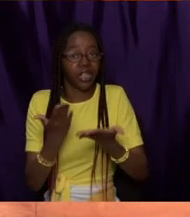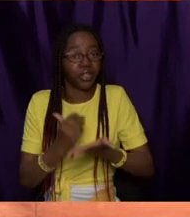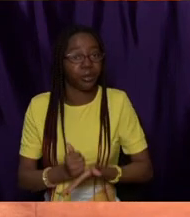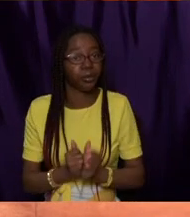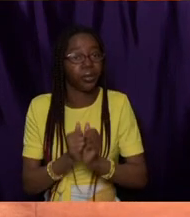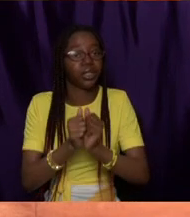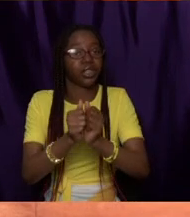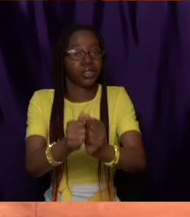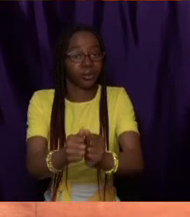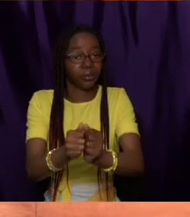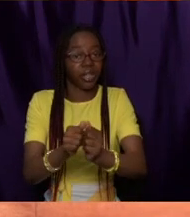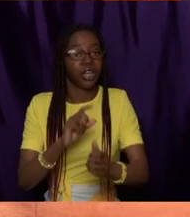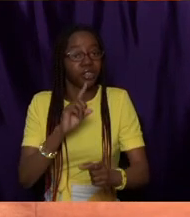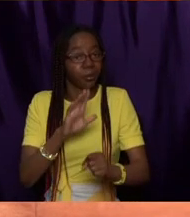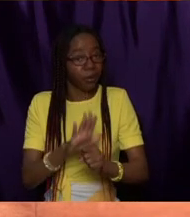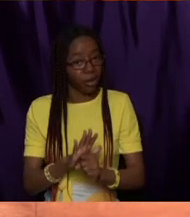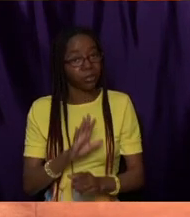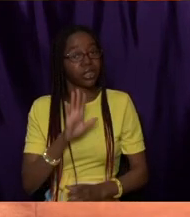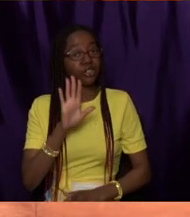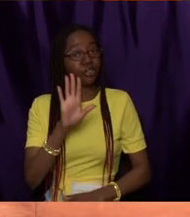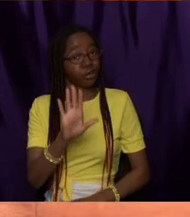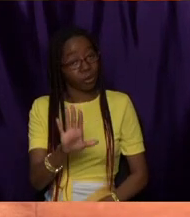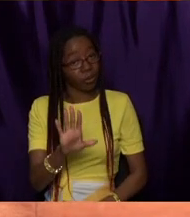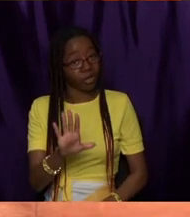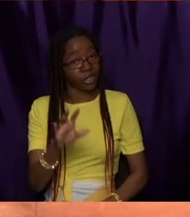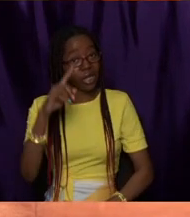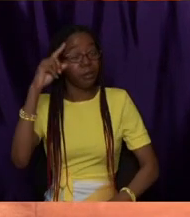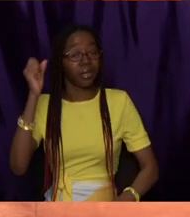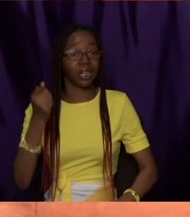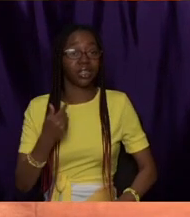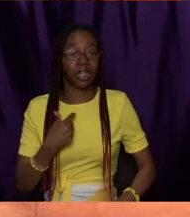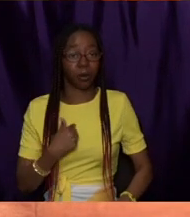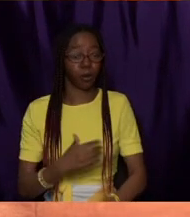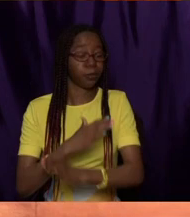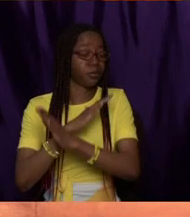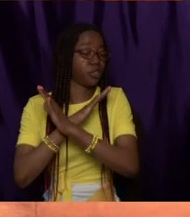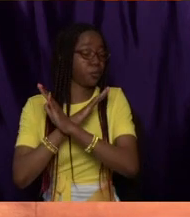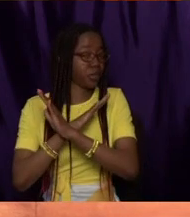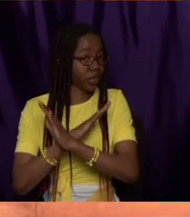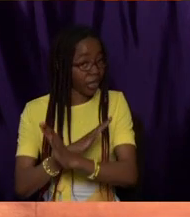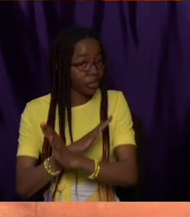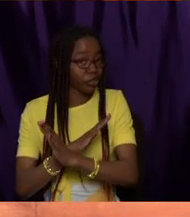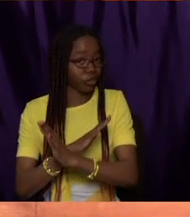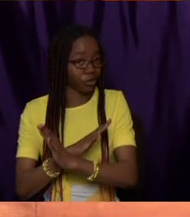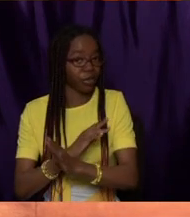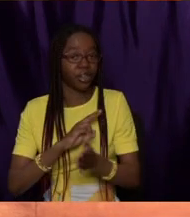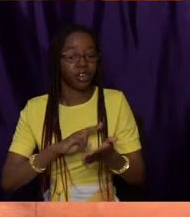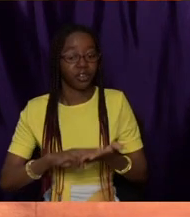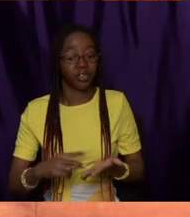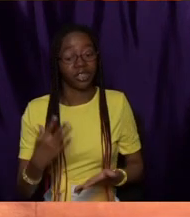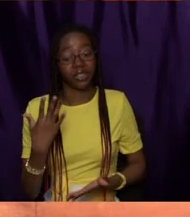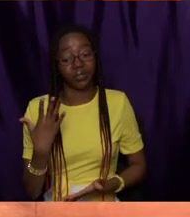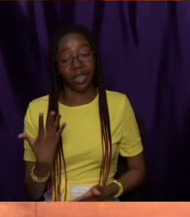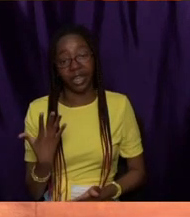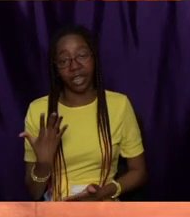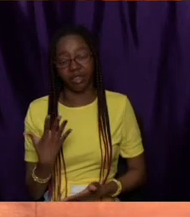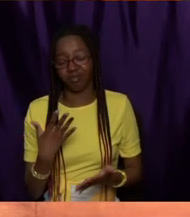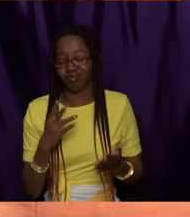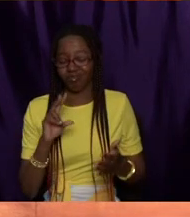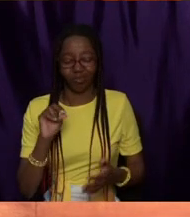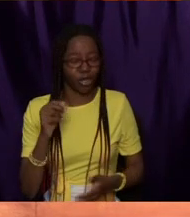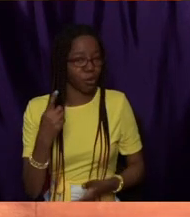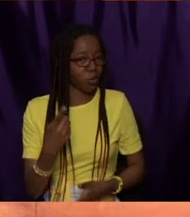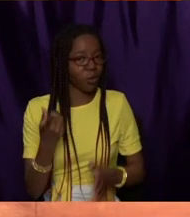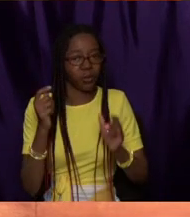He says, the promise is yours because I'm going to protect you. Verse 5 says, no one will